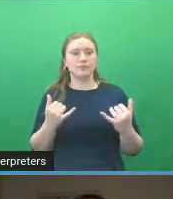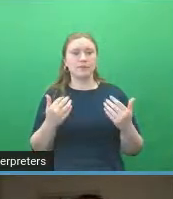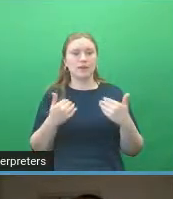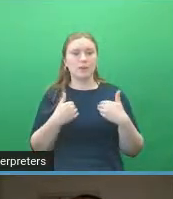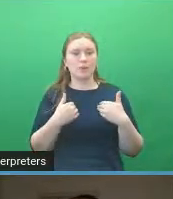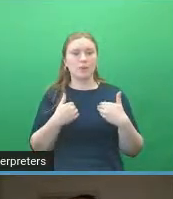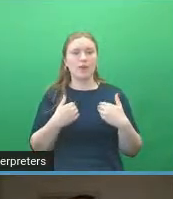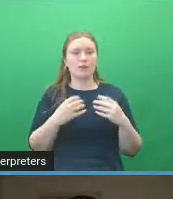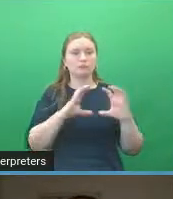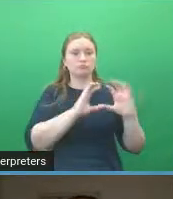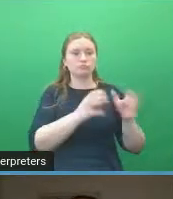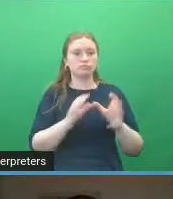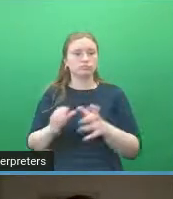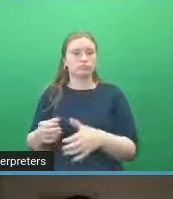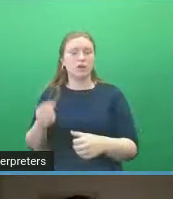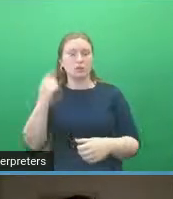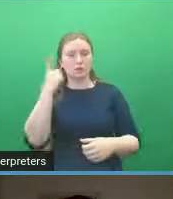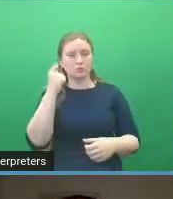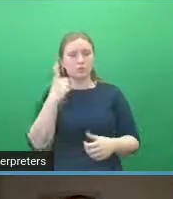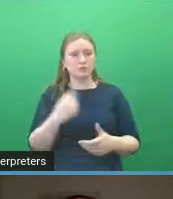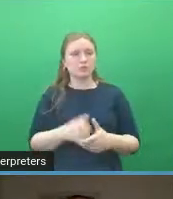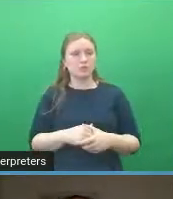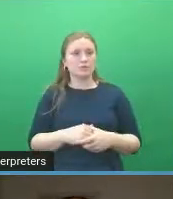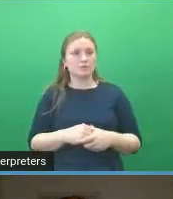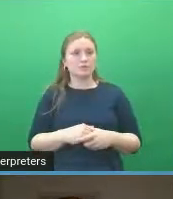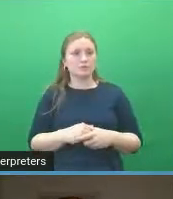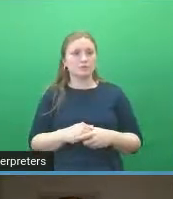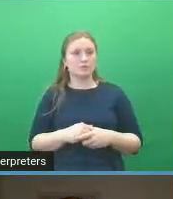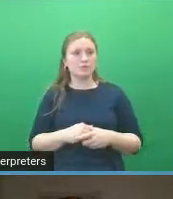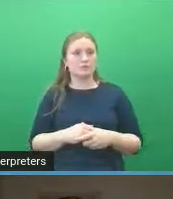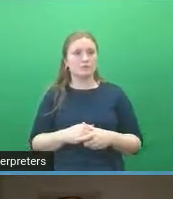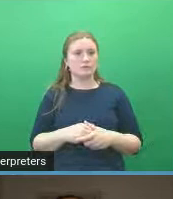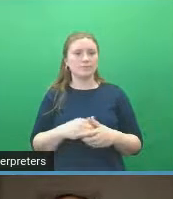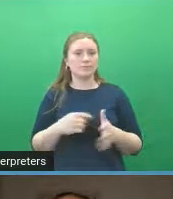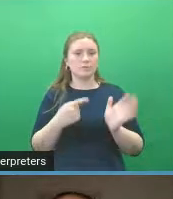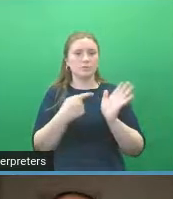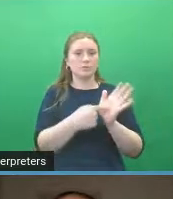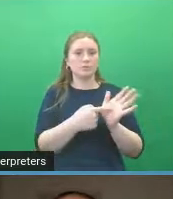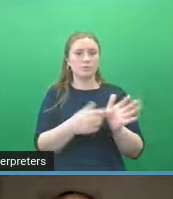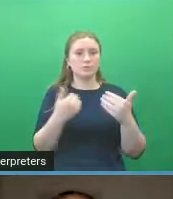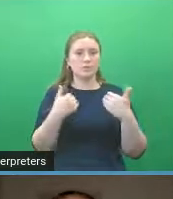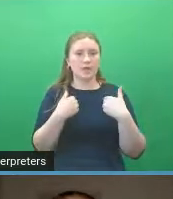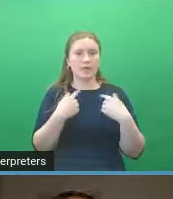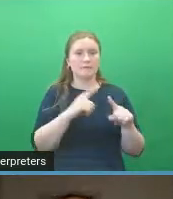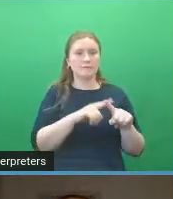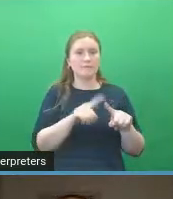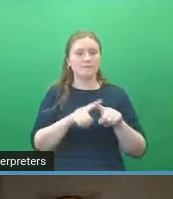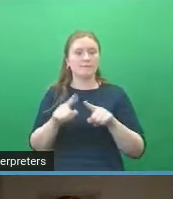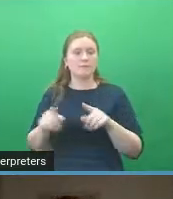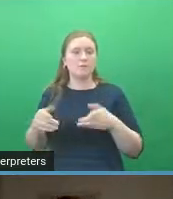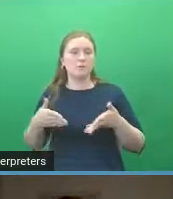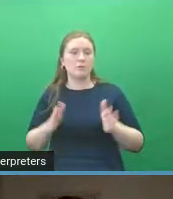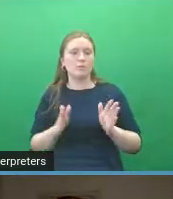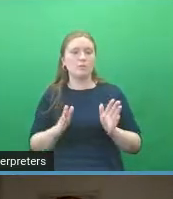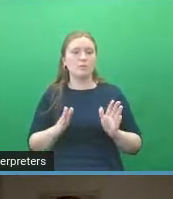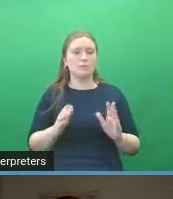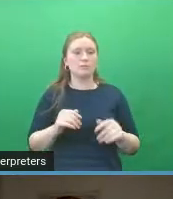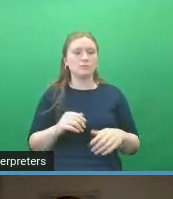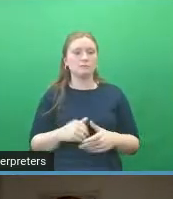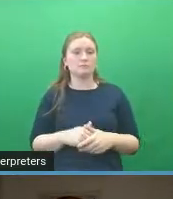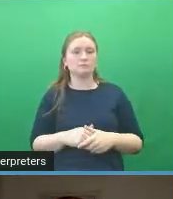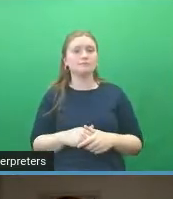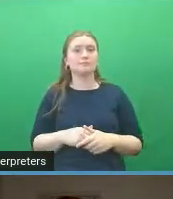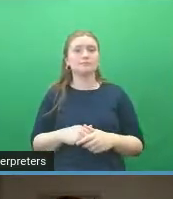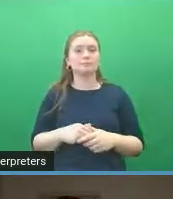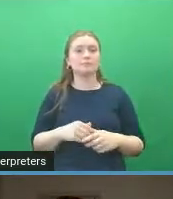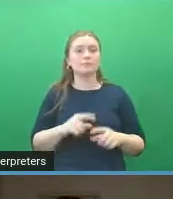breakouts are and how they can generally be used. Here are a couple examples of how museums are actually leveraging breakouts in their programming. They range from